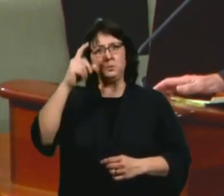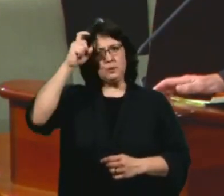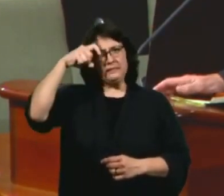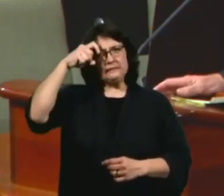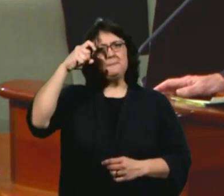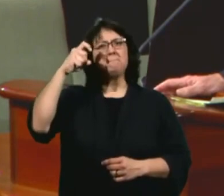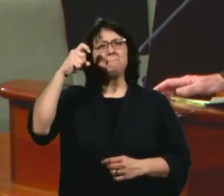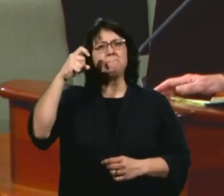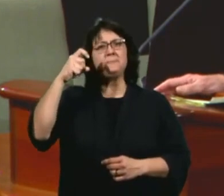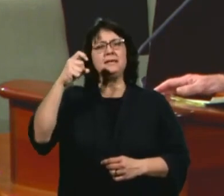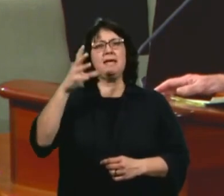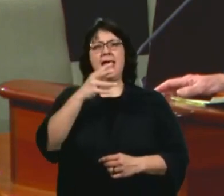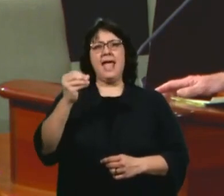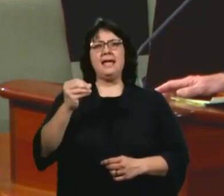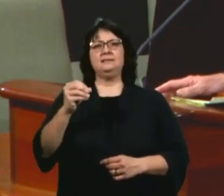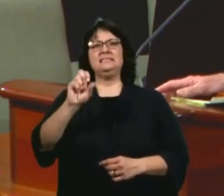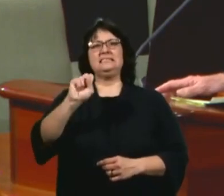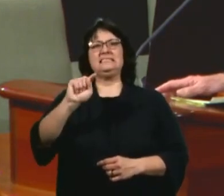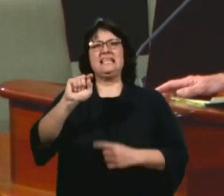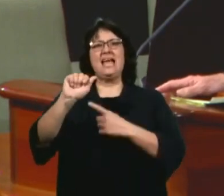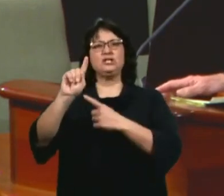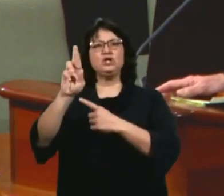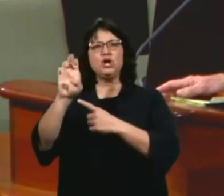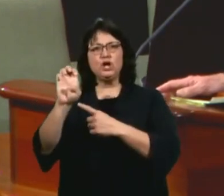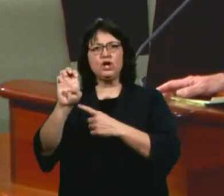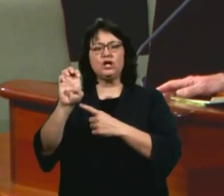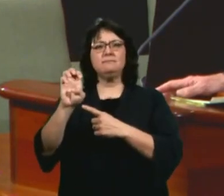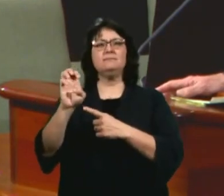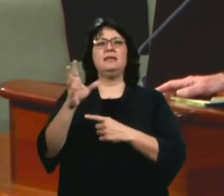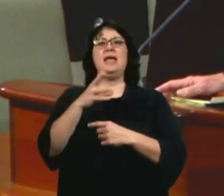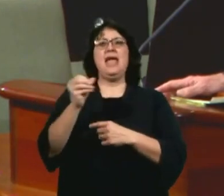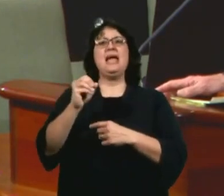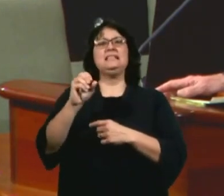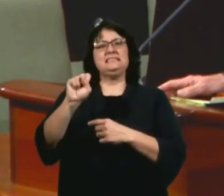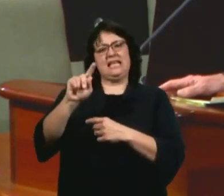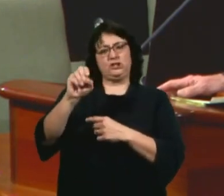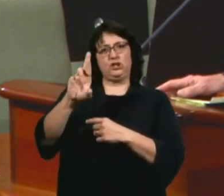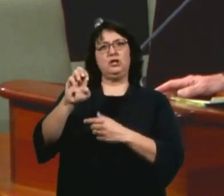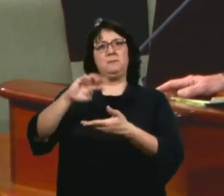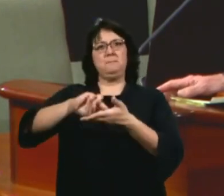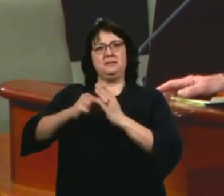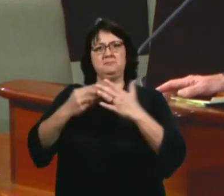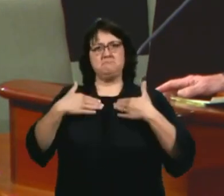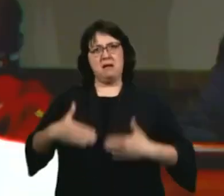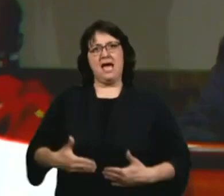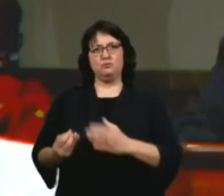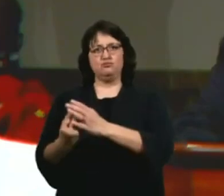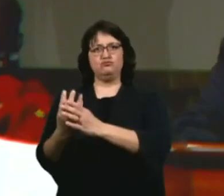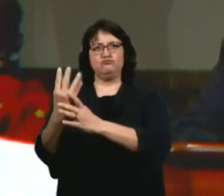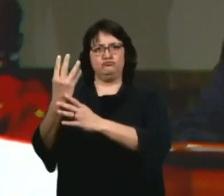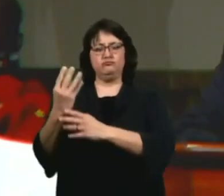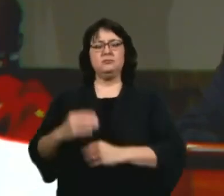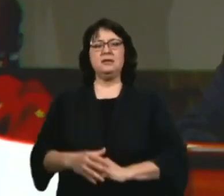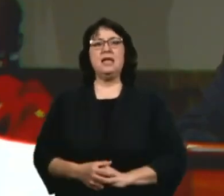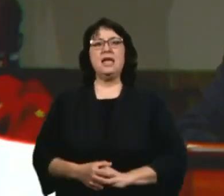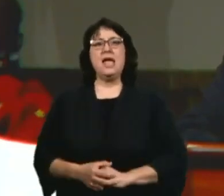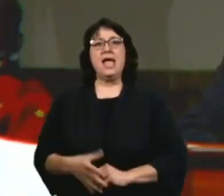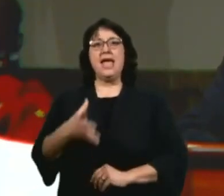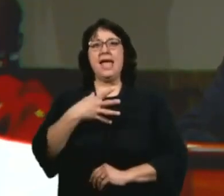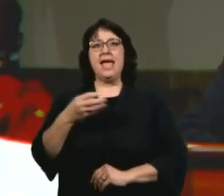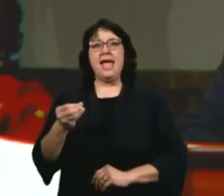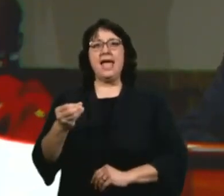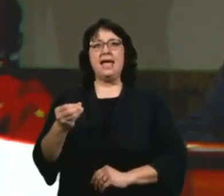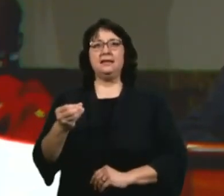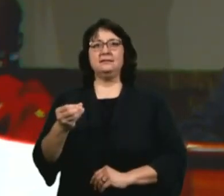wisdom, stature. Then he increased in wisdom and stature. That's physically. And of course, we believe that ought to